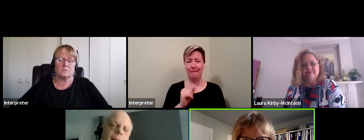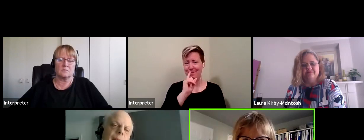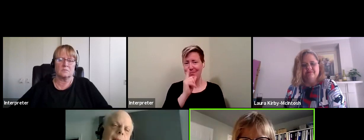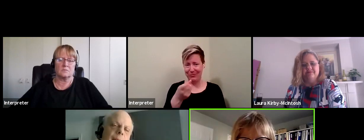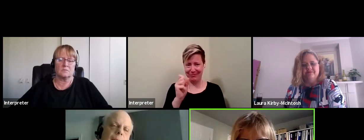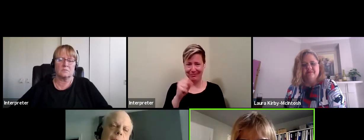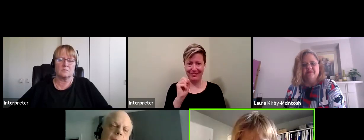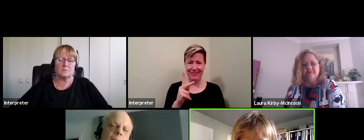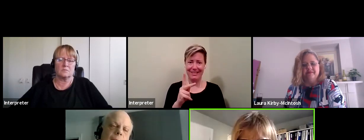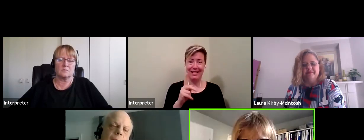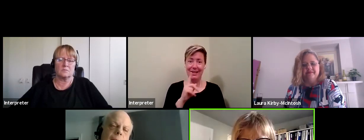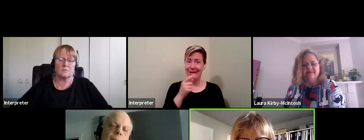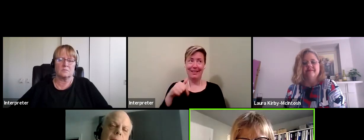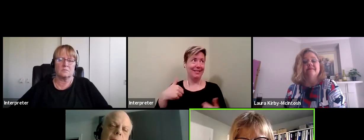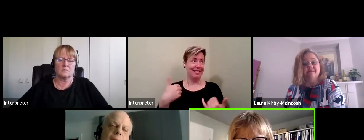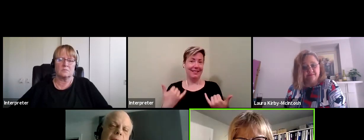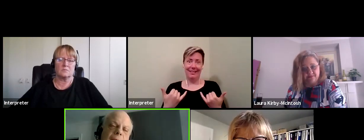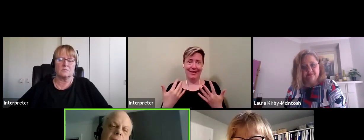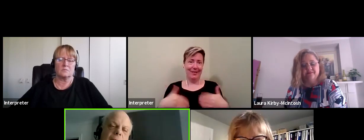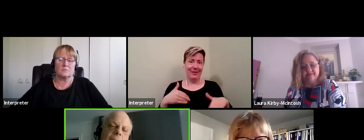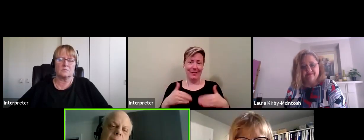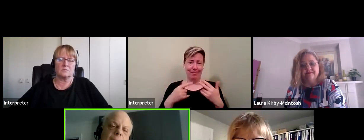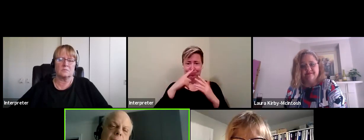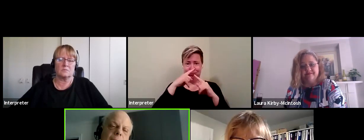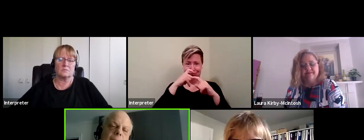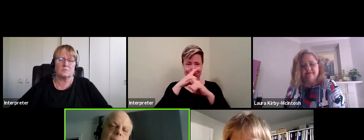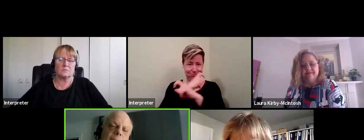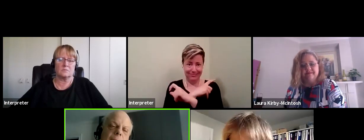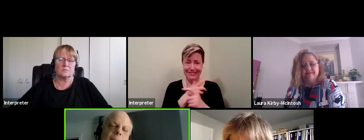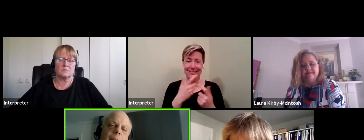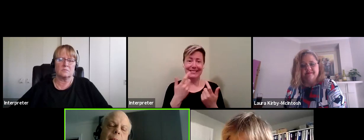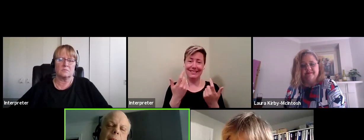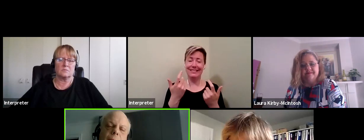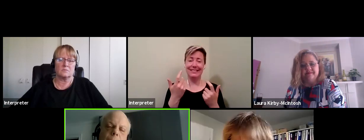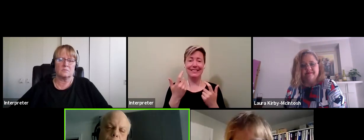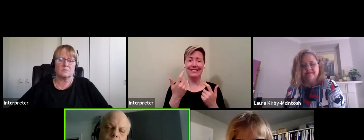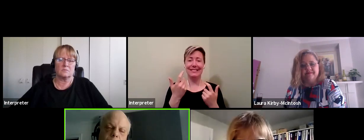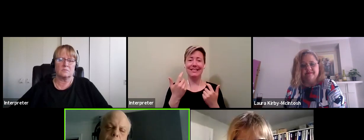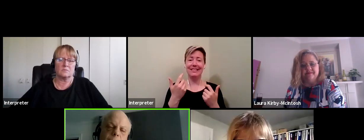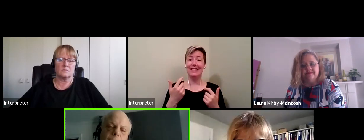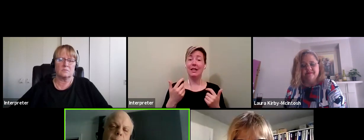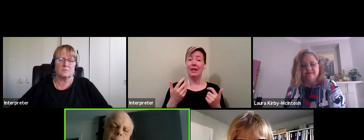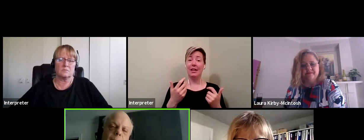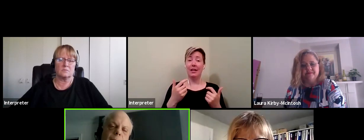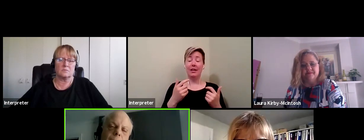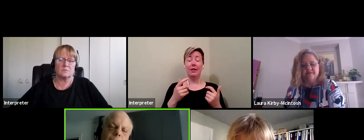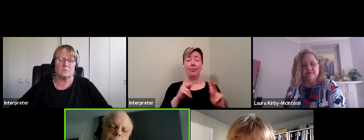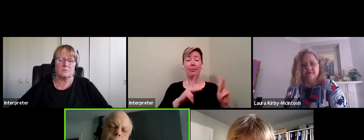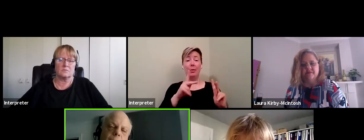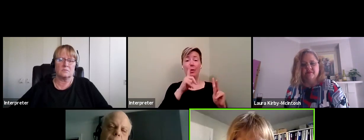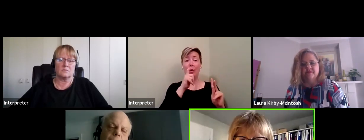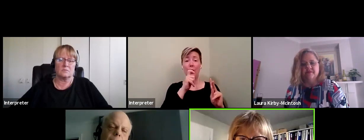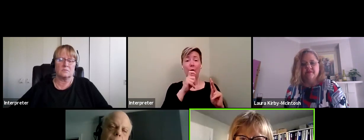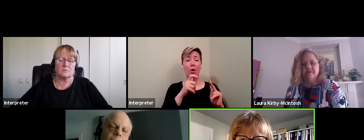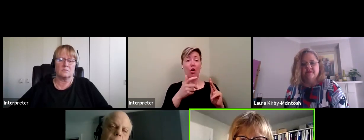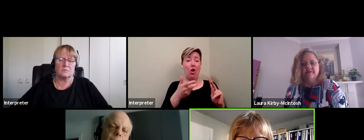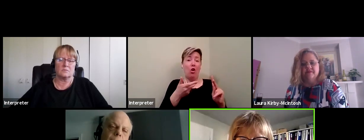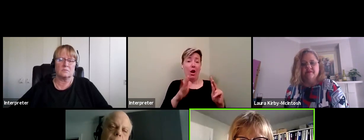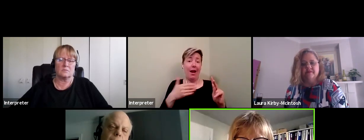just keeps on layering, doesn't it? It's yes. The people that I'm going to be talking about who have